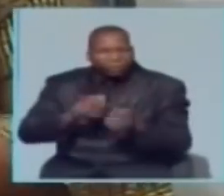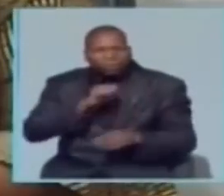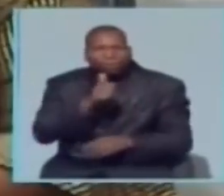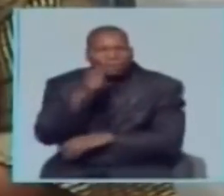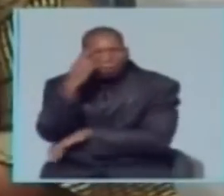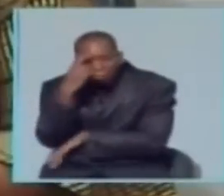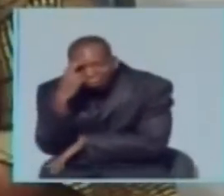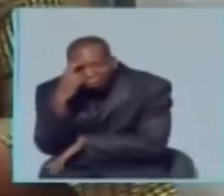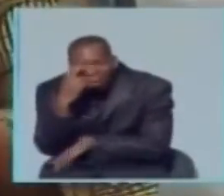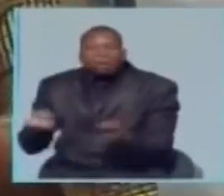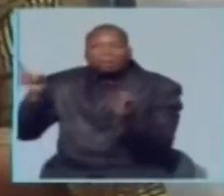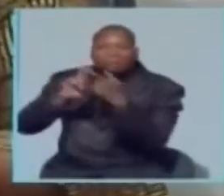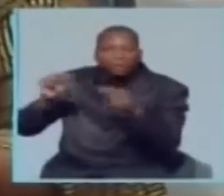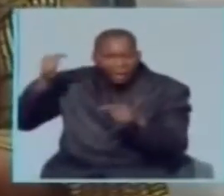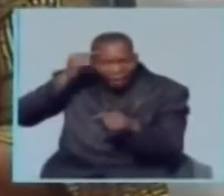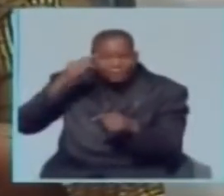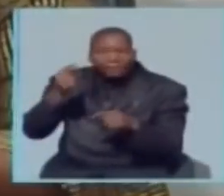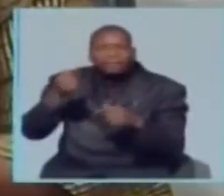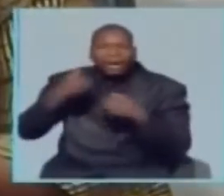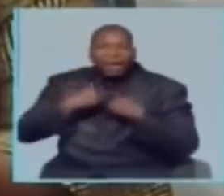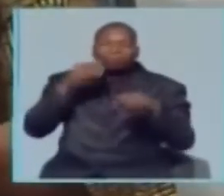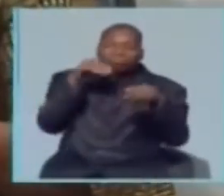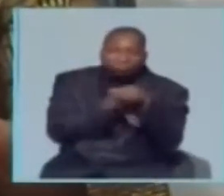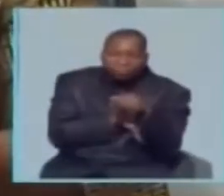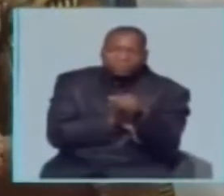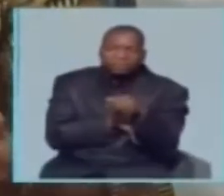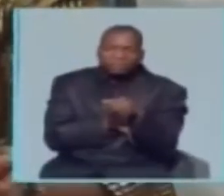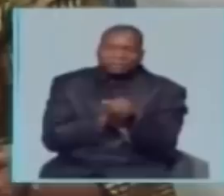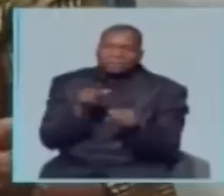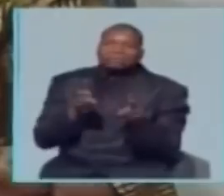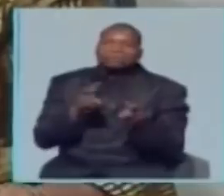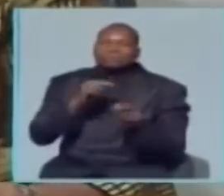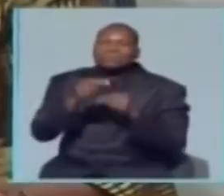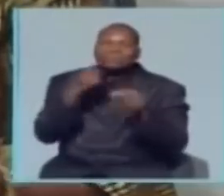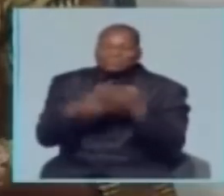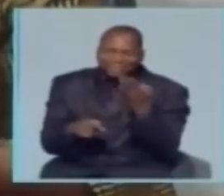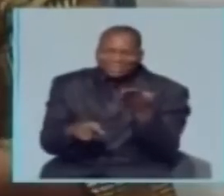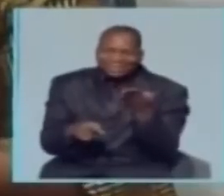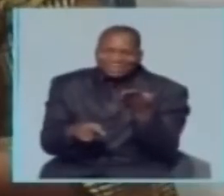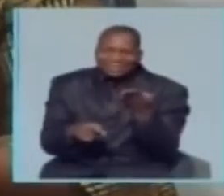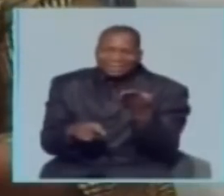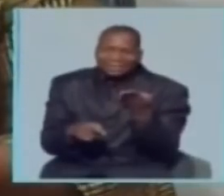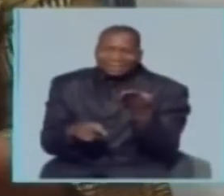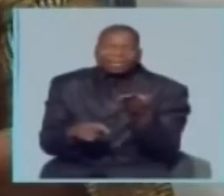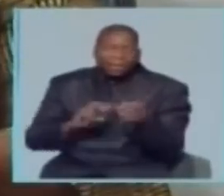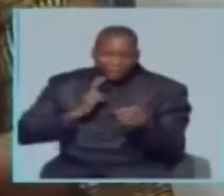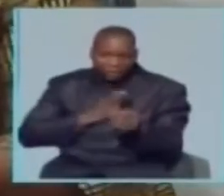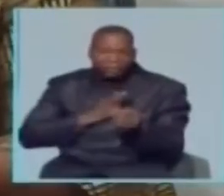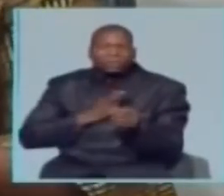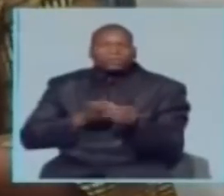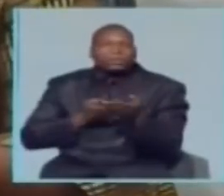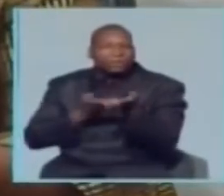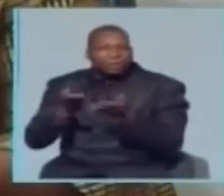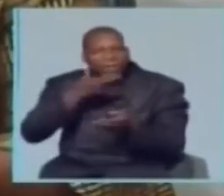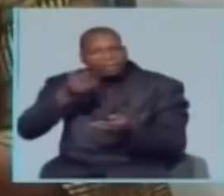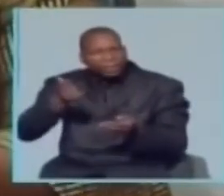until government will have money to invest. In that way, I think we are serving the citizens better, because we are trying to avoid a